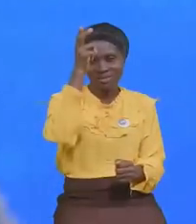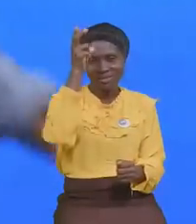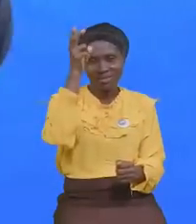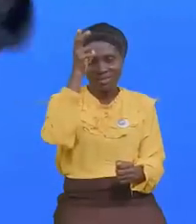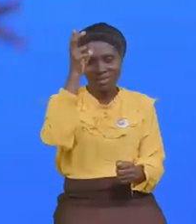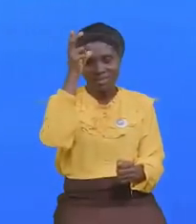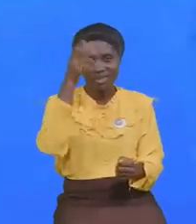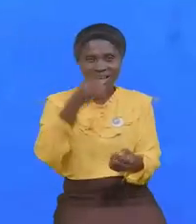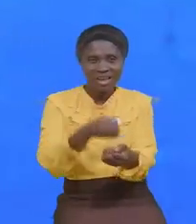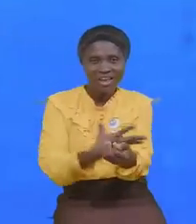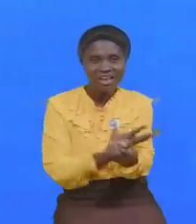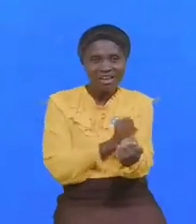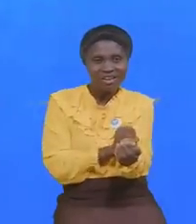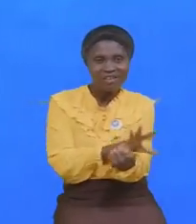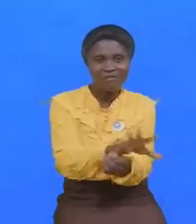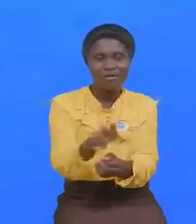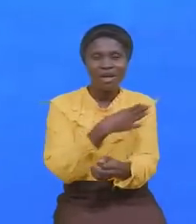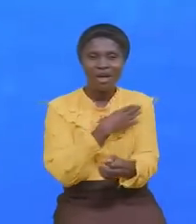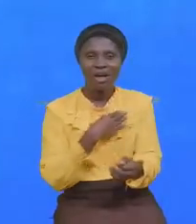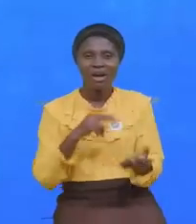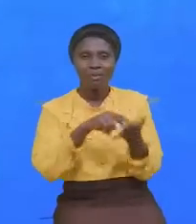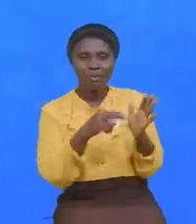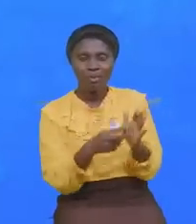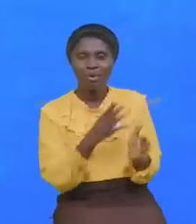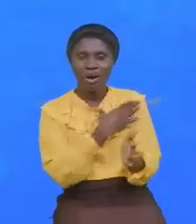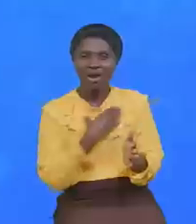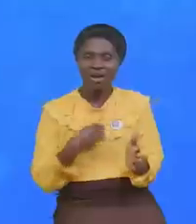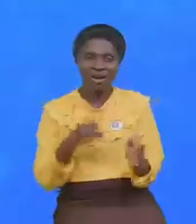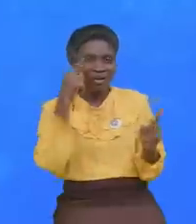interest and purpose and pursuit, bruised you.